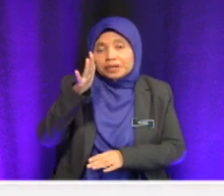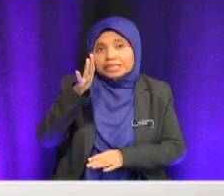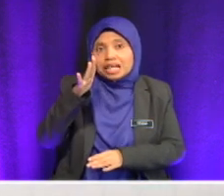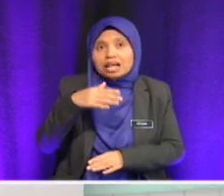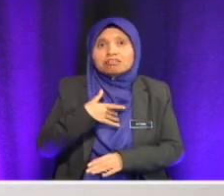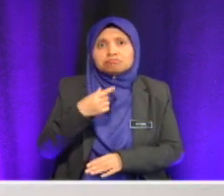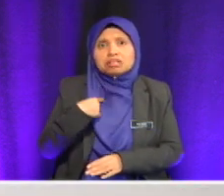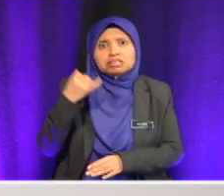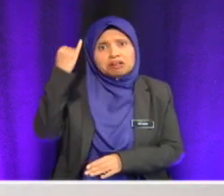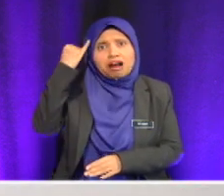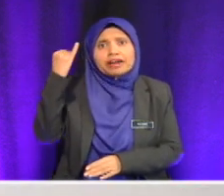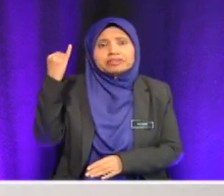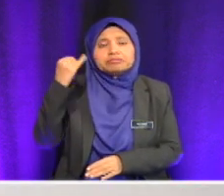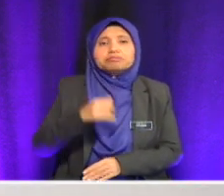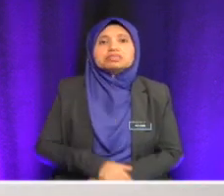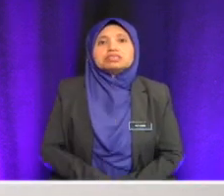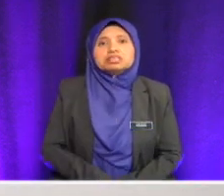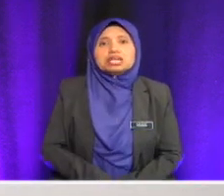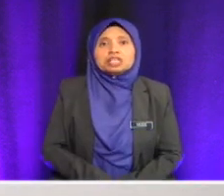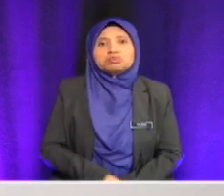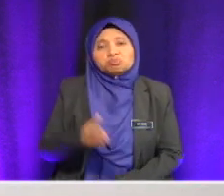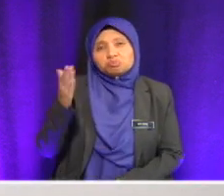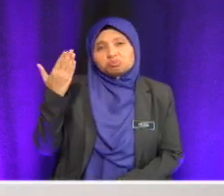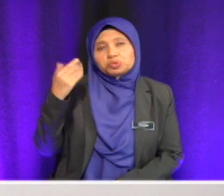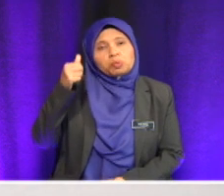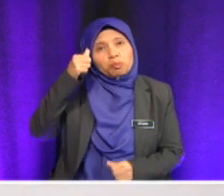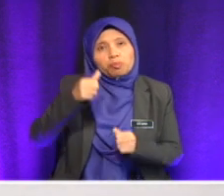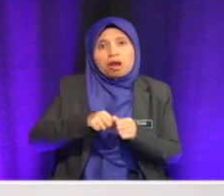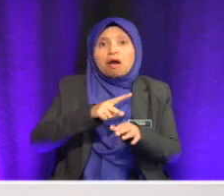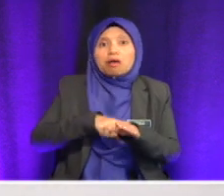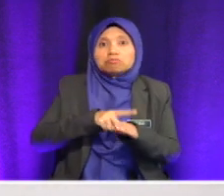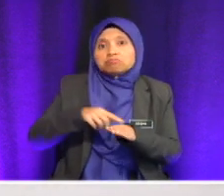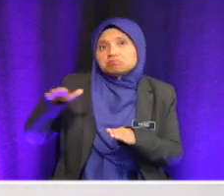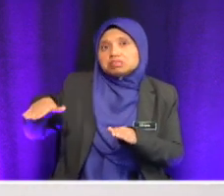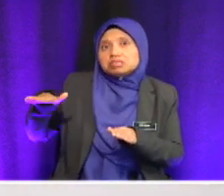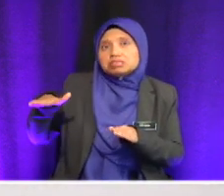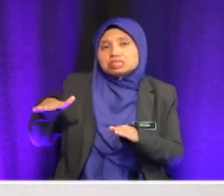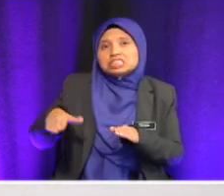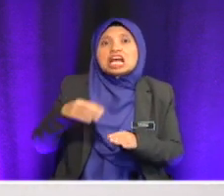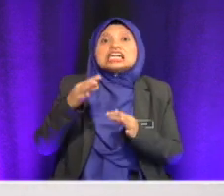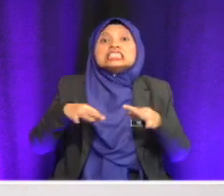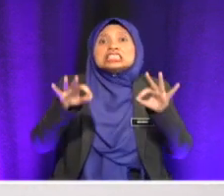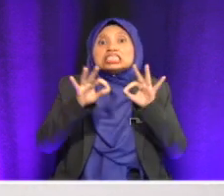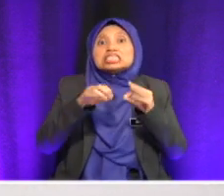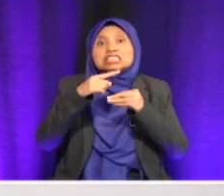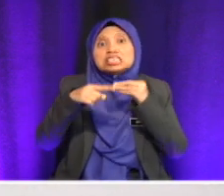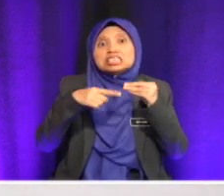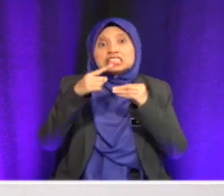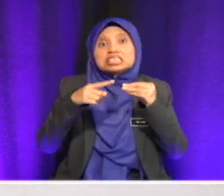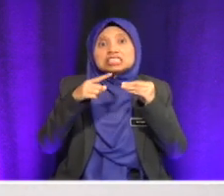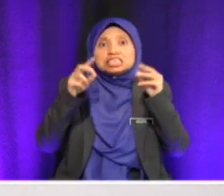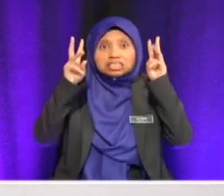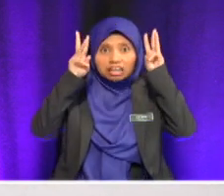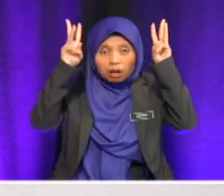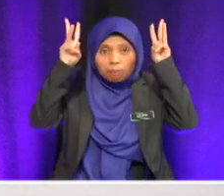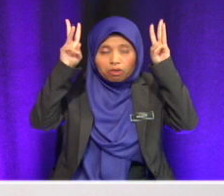I did not know that. Yes, I Okay. remember during my childhood, we always read this classical Malay folklores where there is a character of a